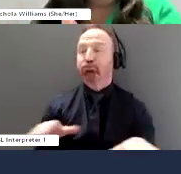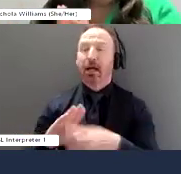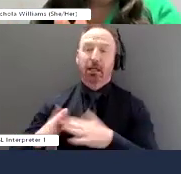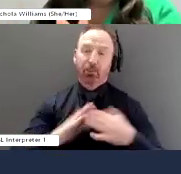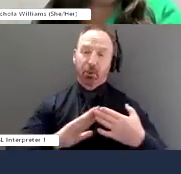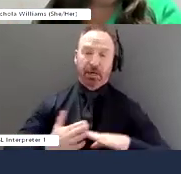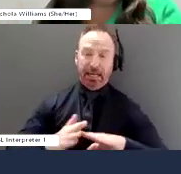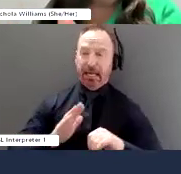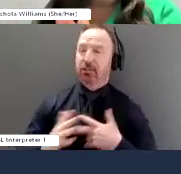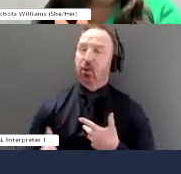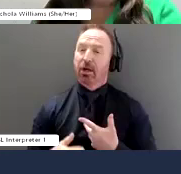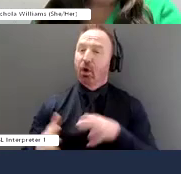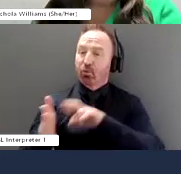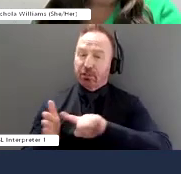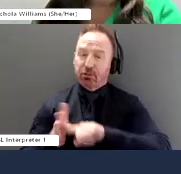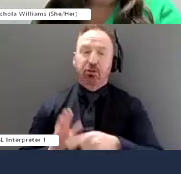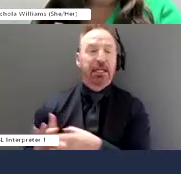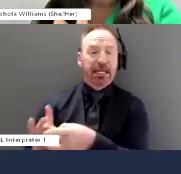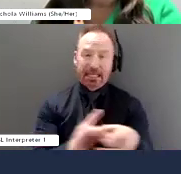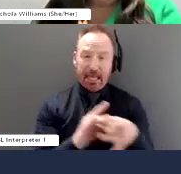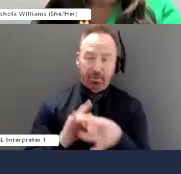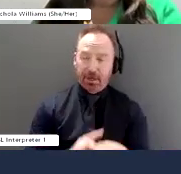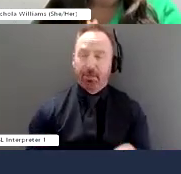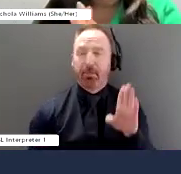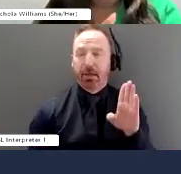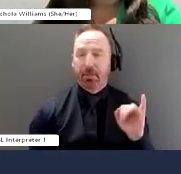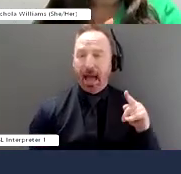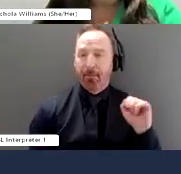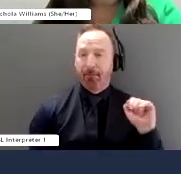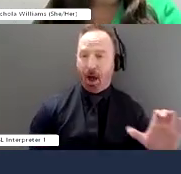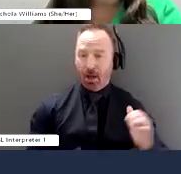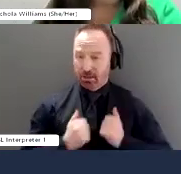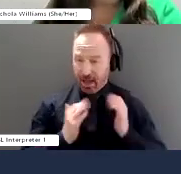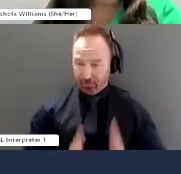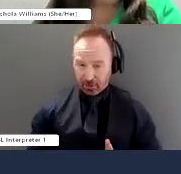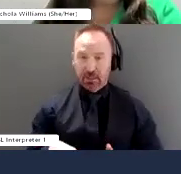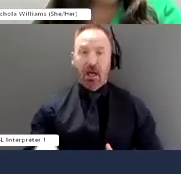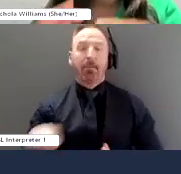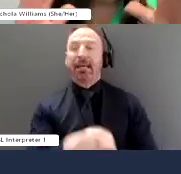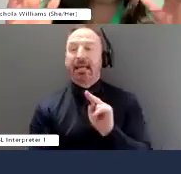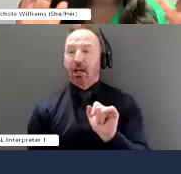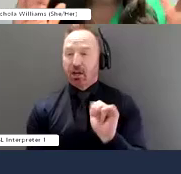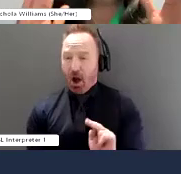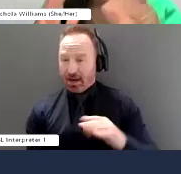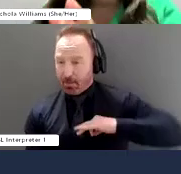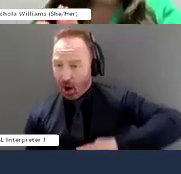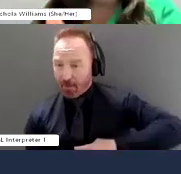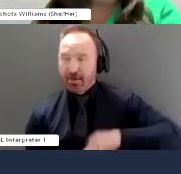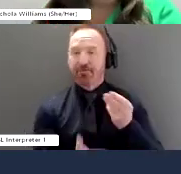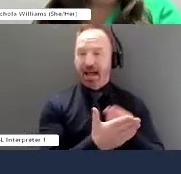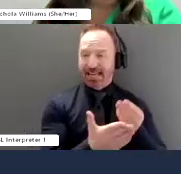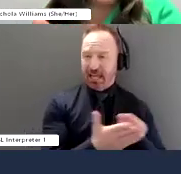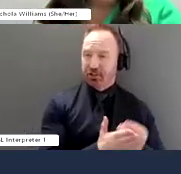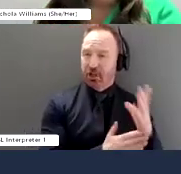in collaboration with BIPOC survivors, nonprofits, and financial institutions, just to bridge those gaps